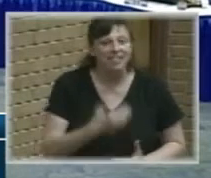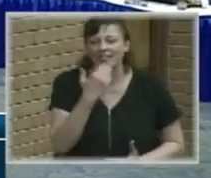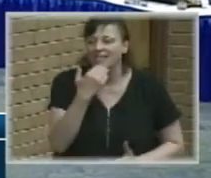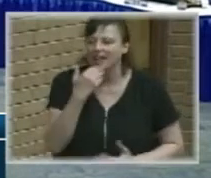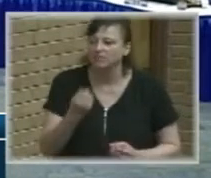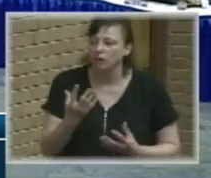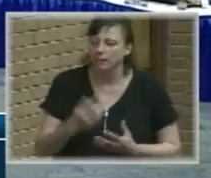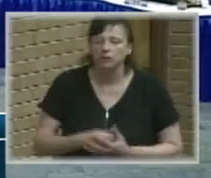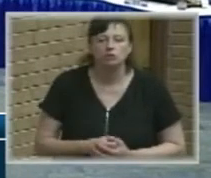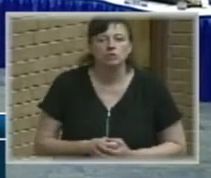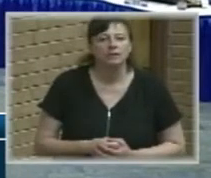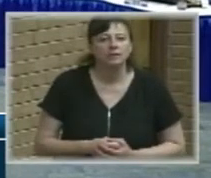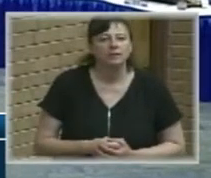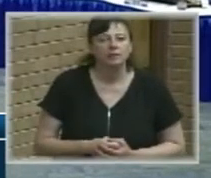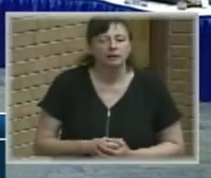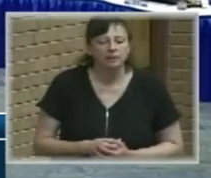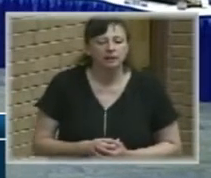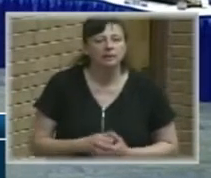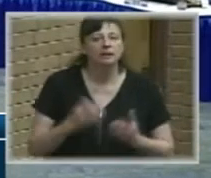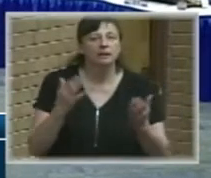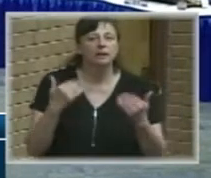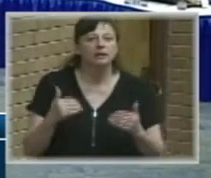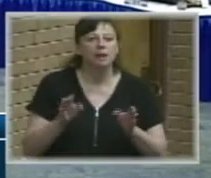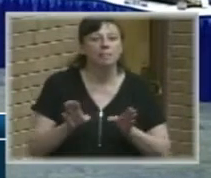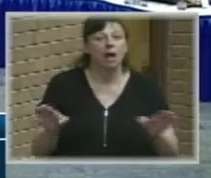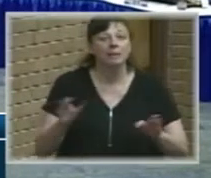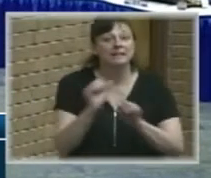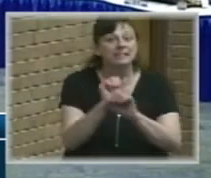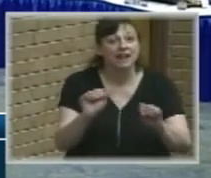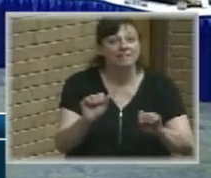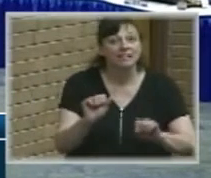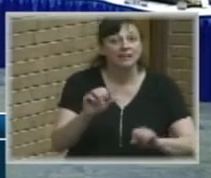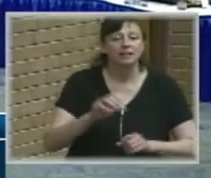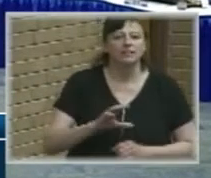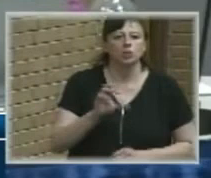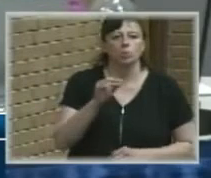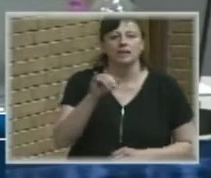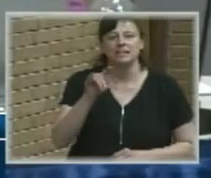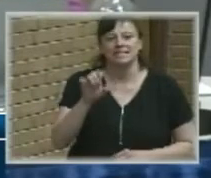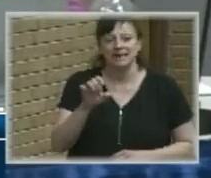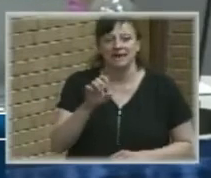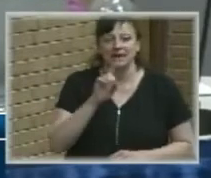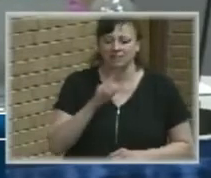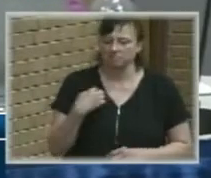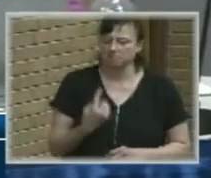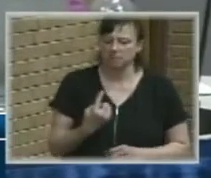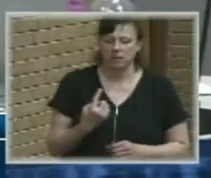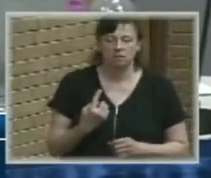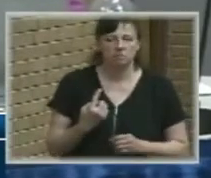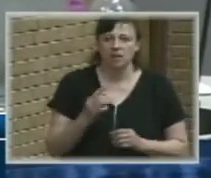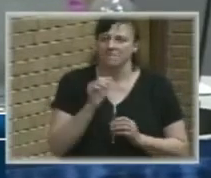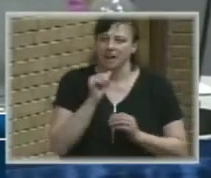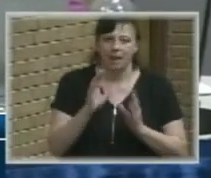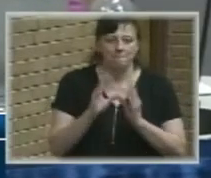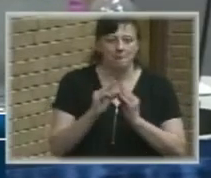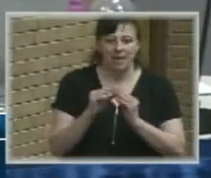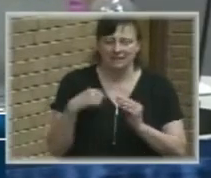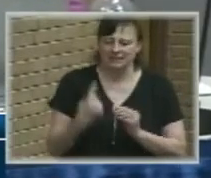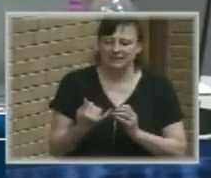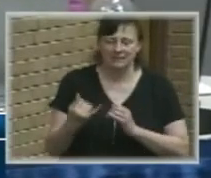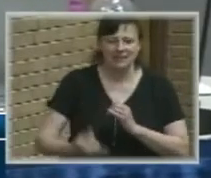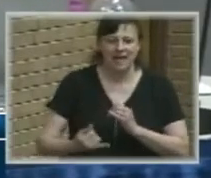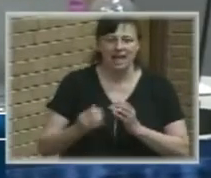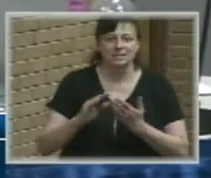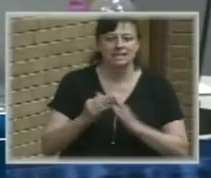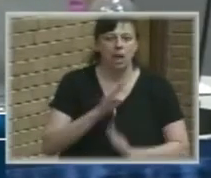much, Jason. Public Safety, Christine. Public Safety has not met since the last town board